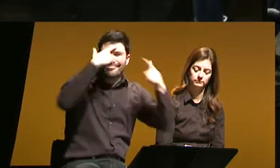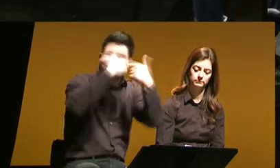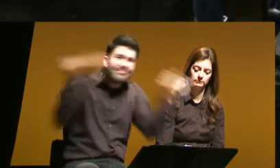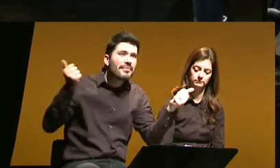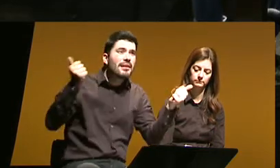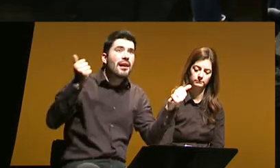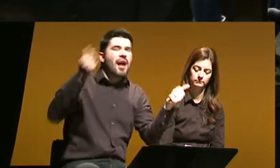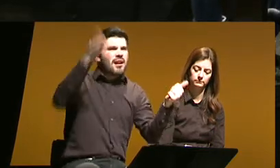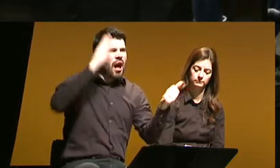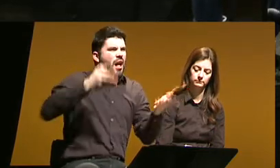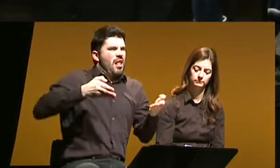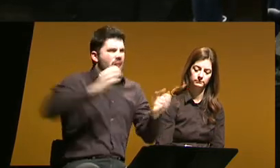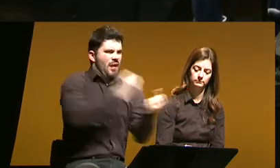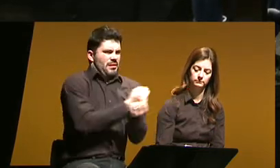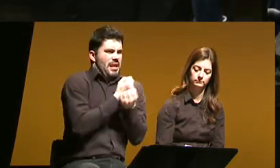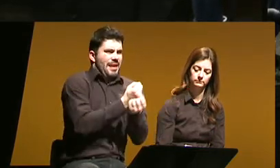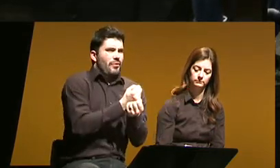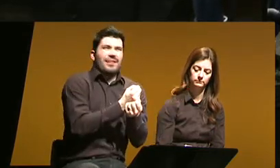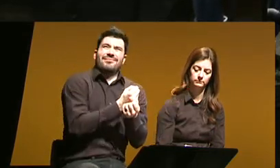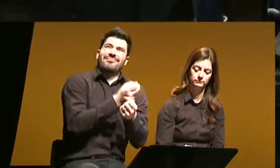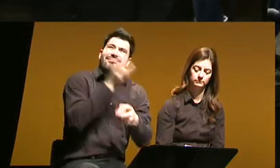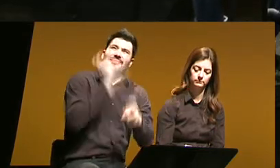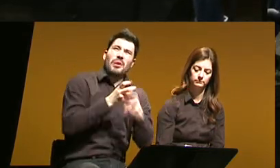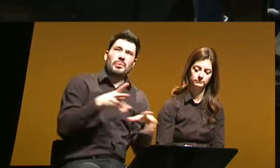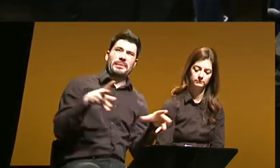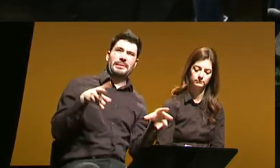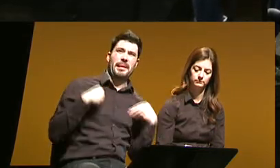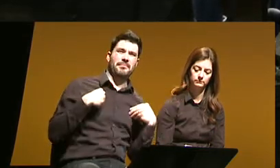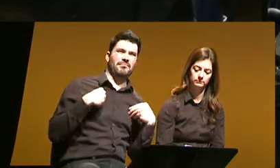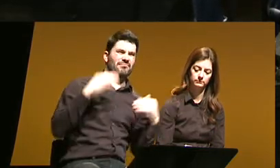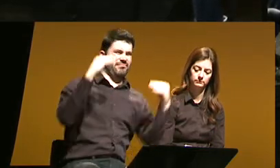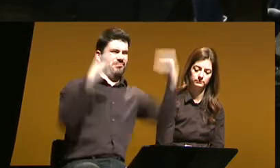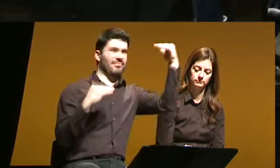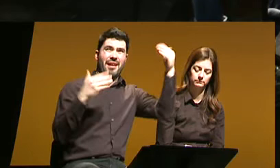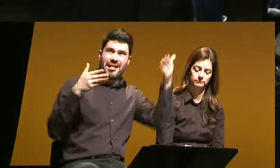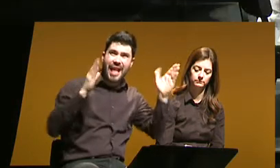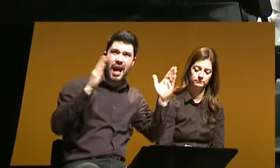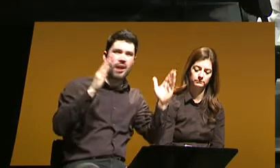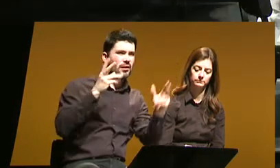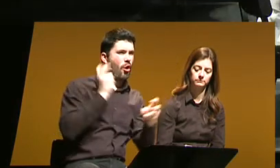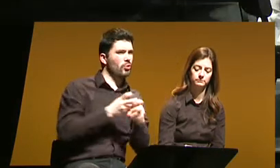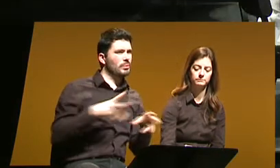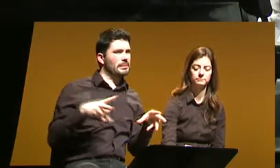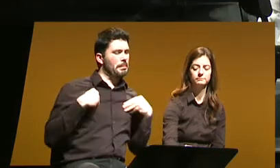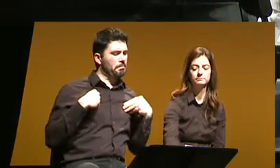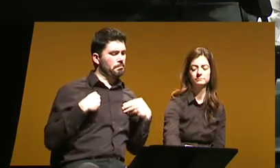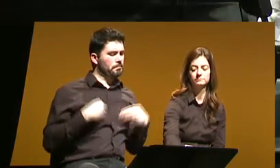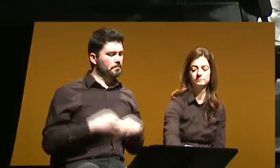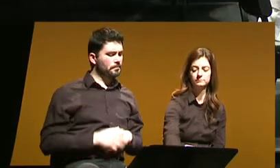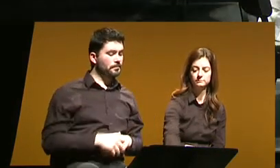could allow slavery to exist, that could allow injustice to exist.